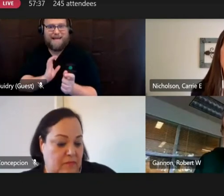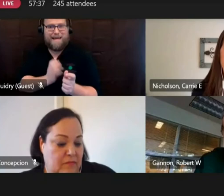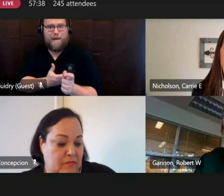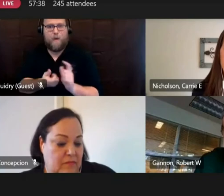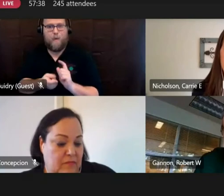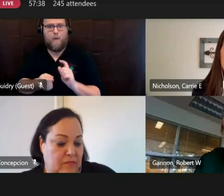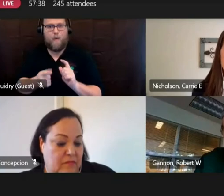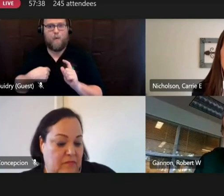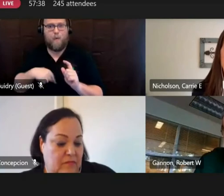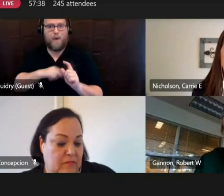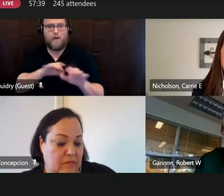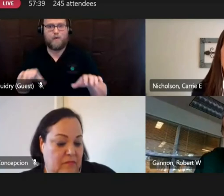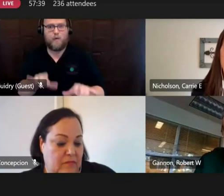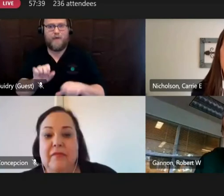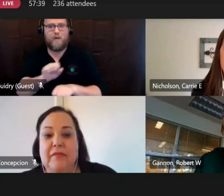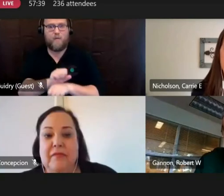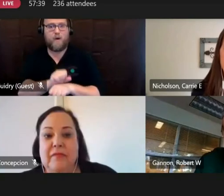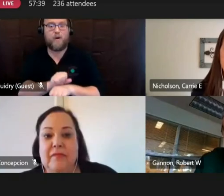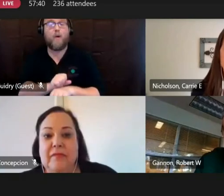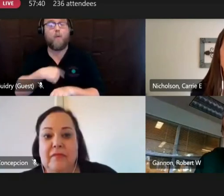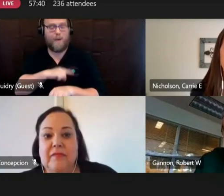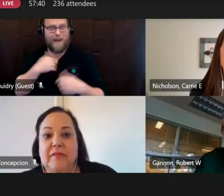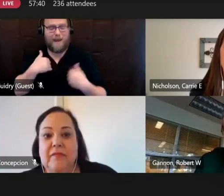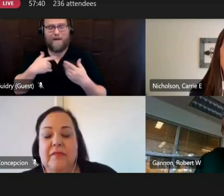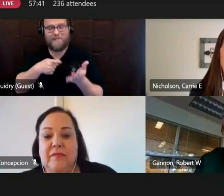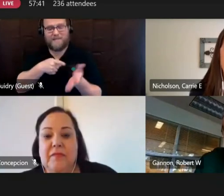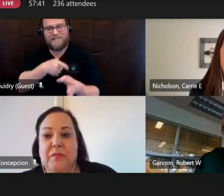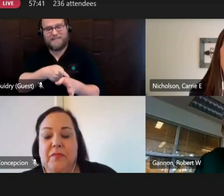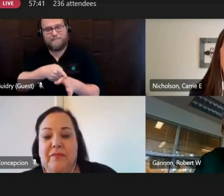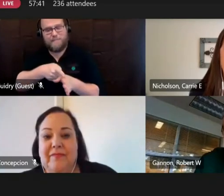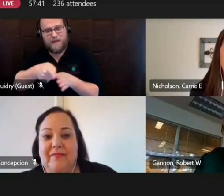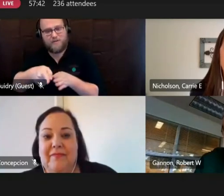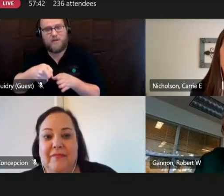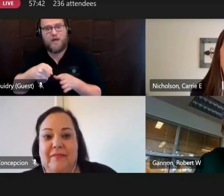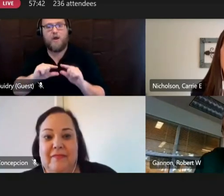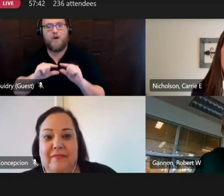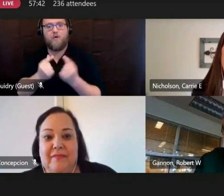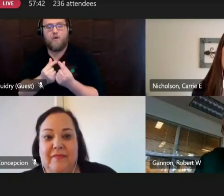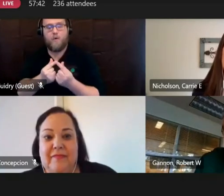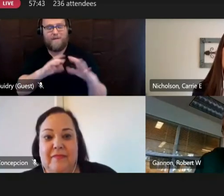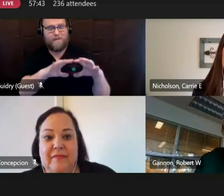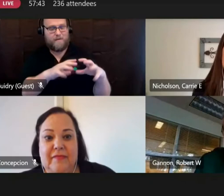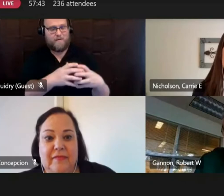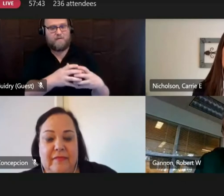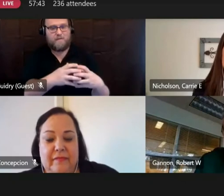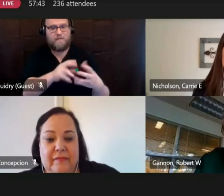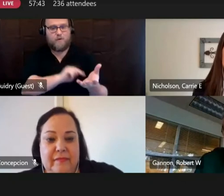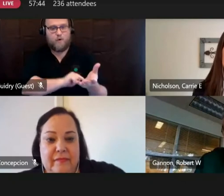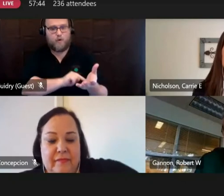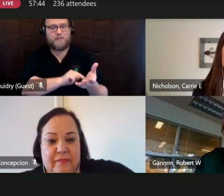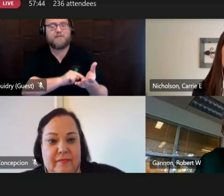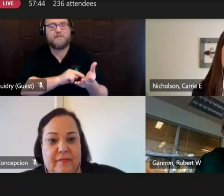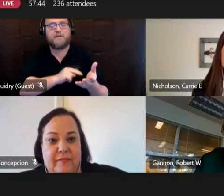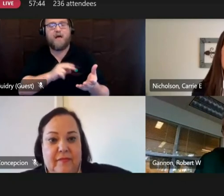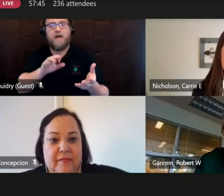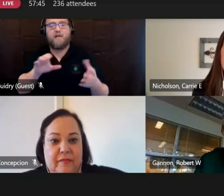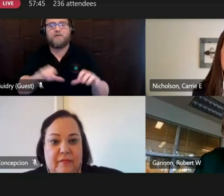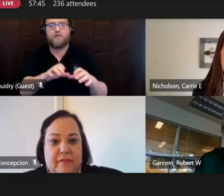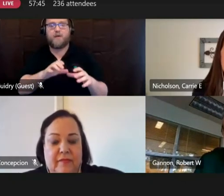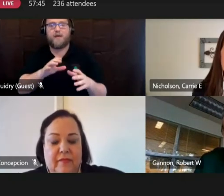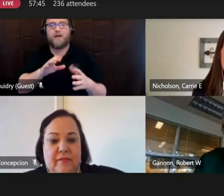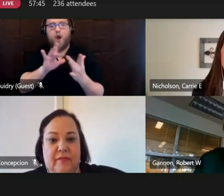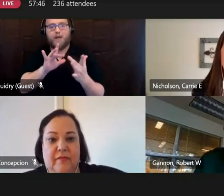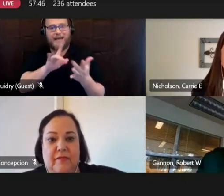have that specialized group of nurses who are performing contact tracing and doing a lot of COVID work. But as far as